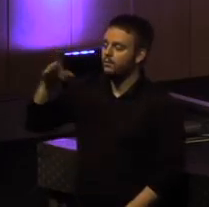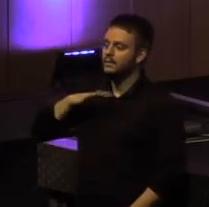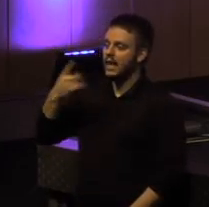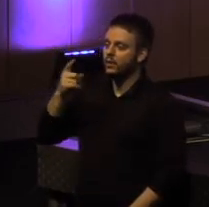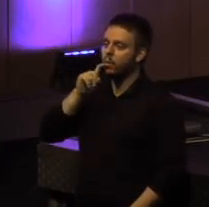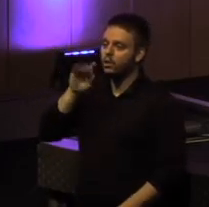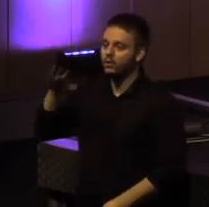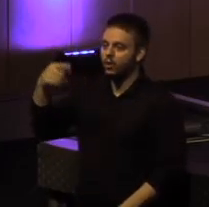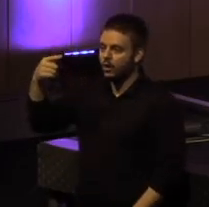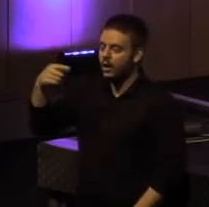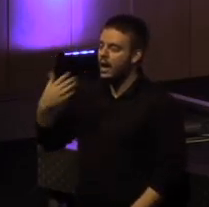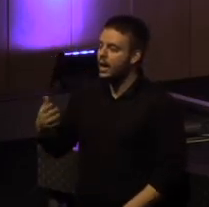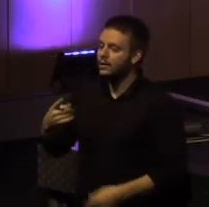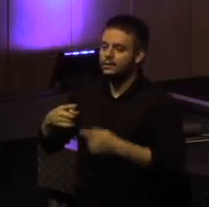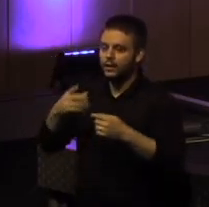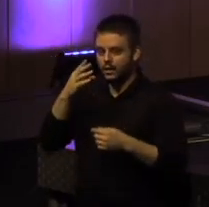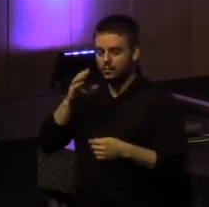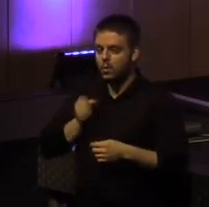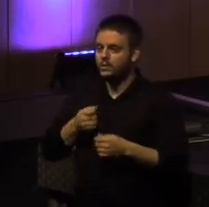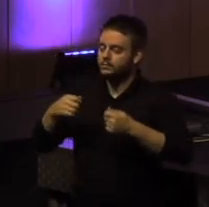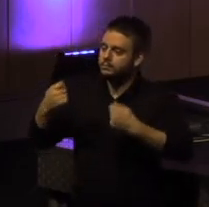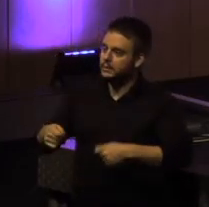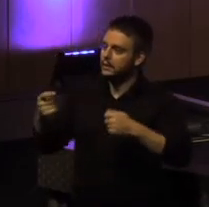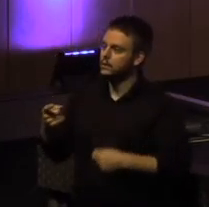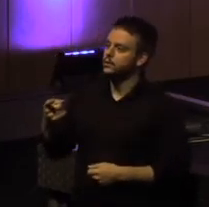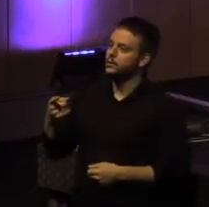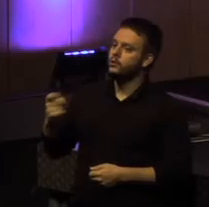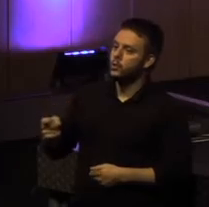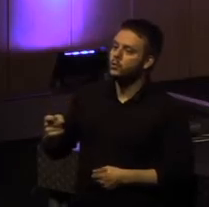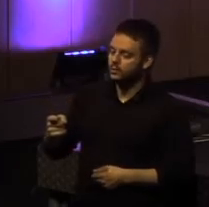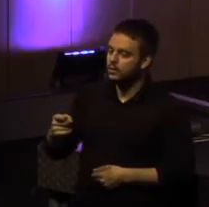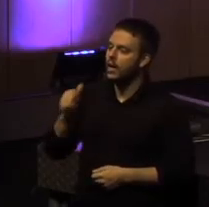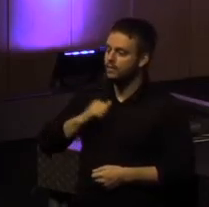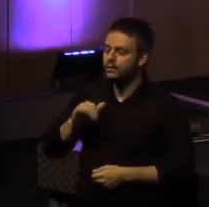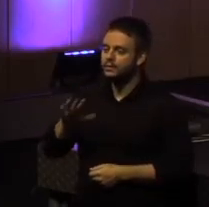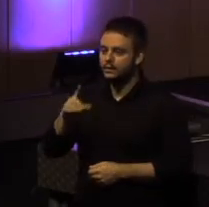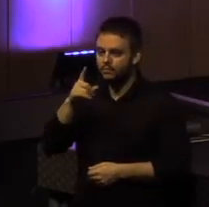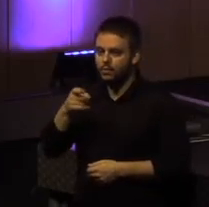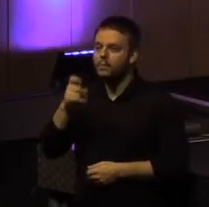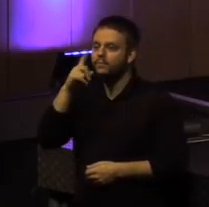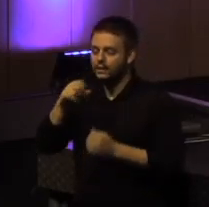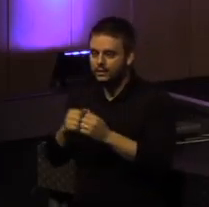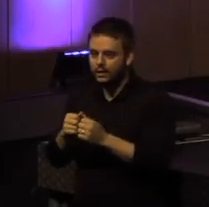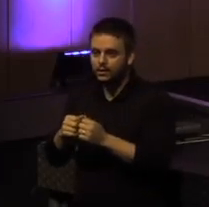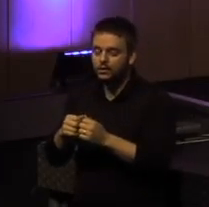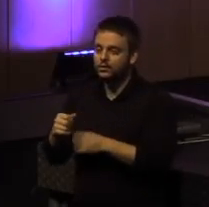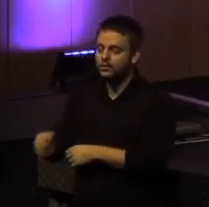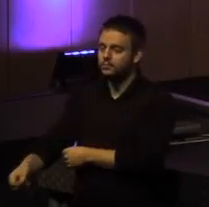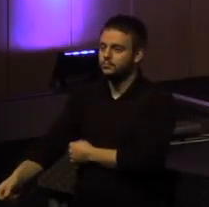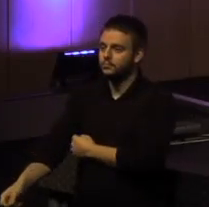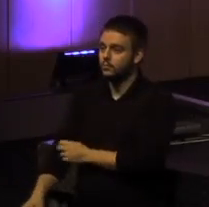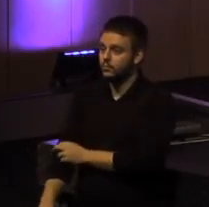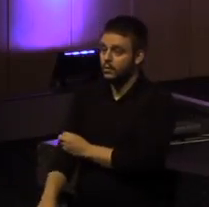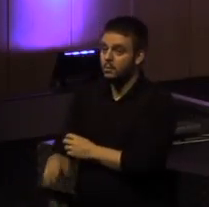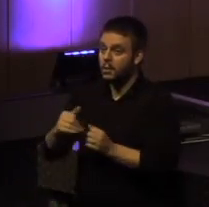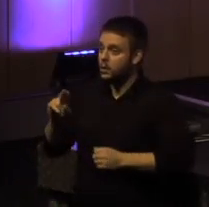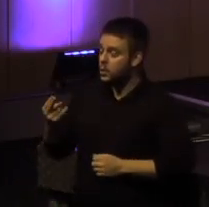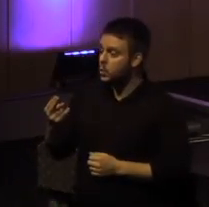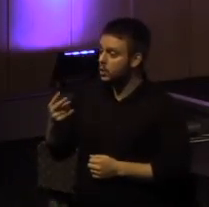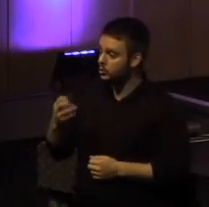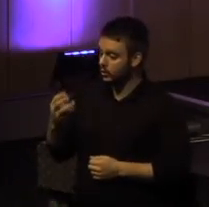When we talk to everyone in the neighborhood has the same story. The police are the only people that